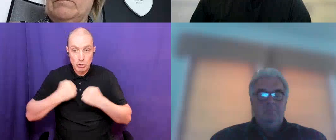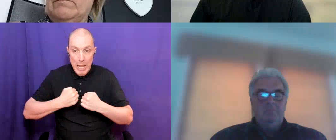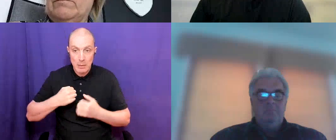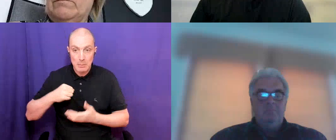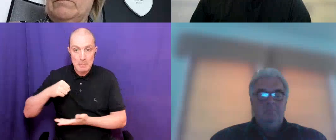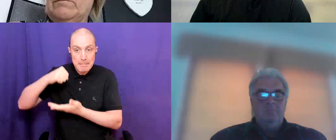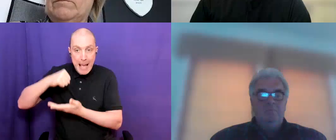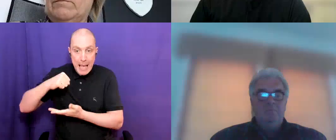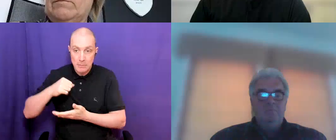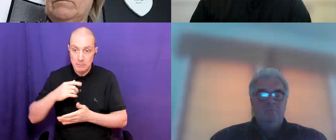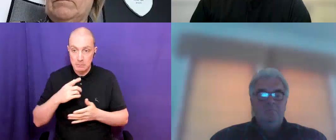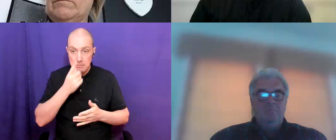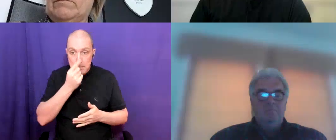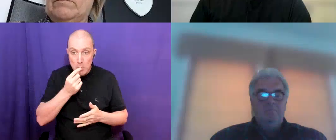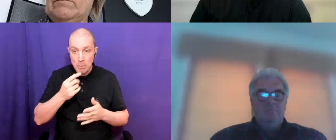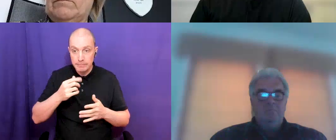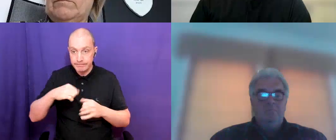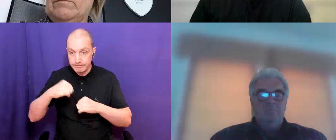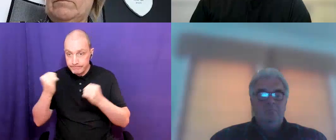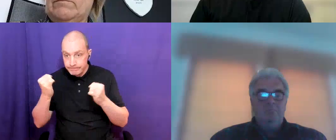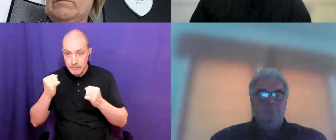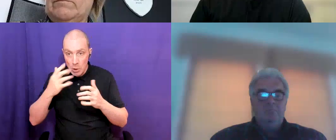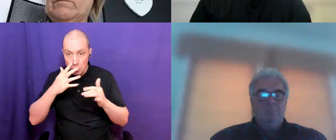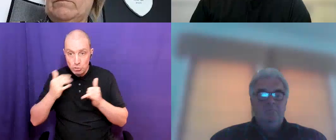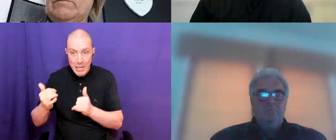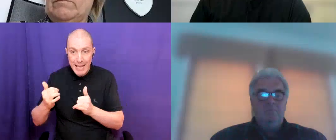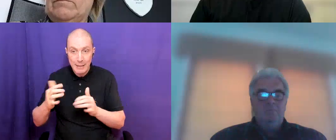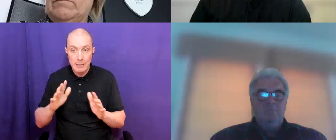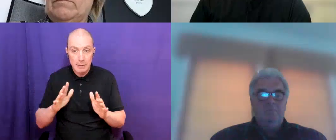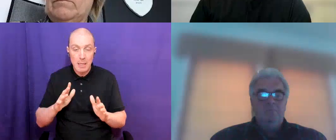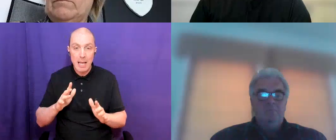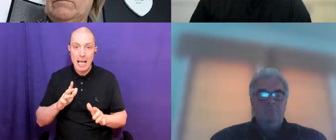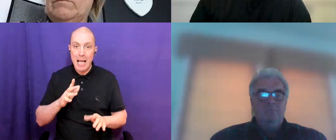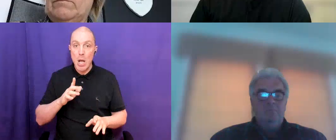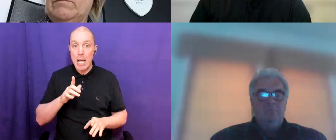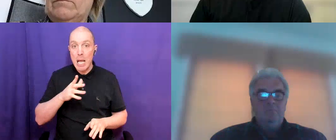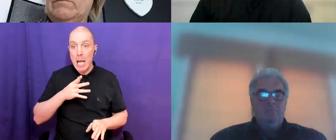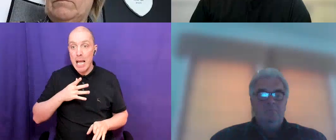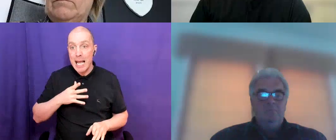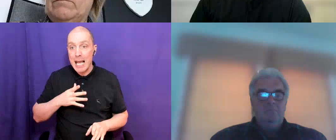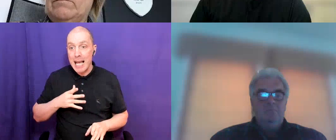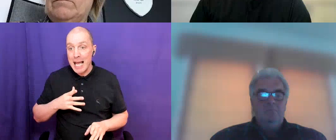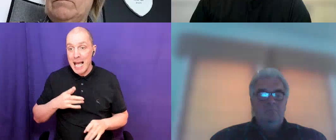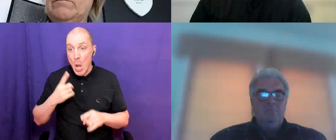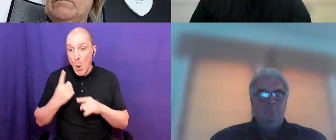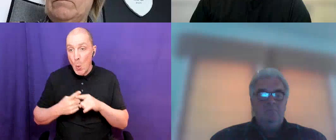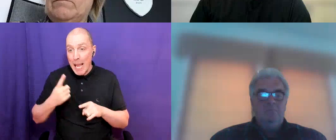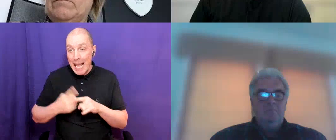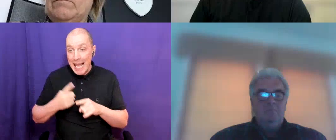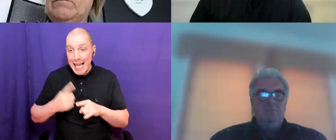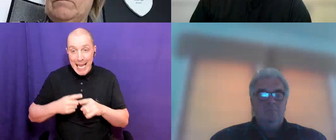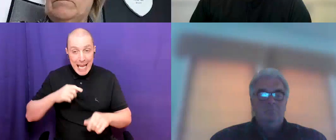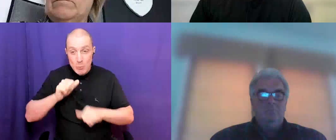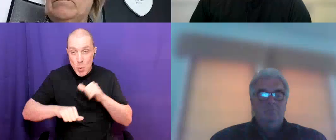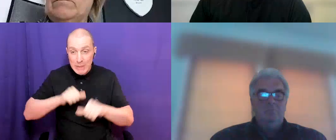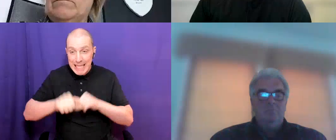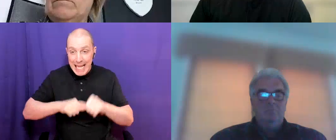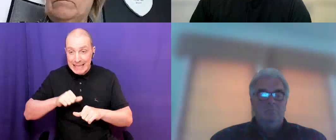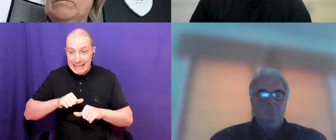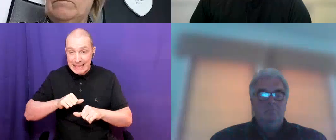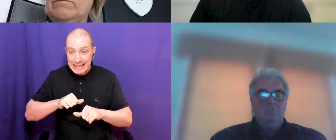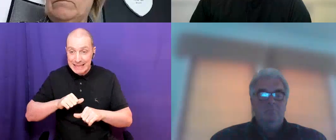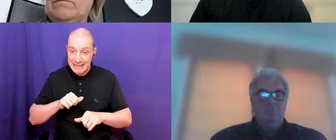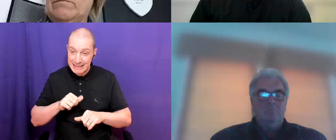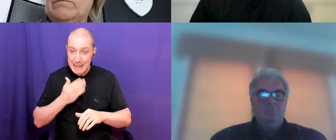attending the account. To avoid such checks and speed up entry, if possible, please consider not